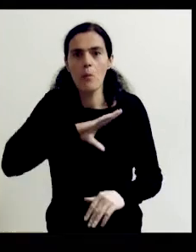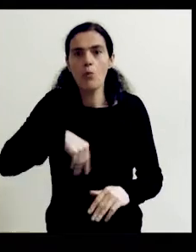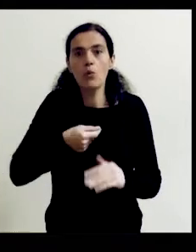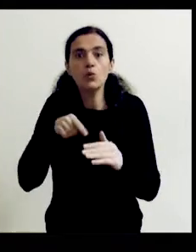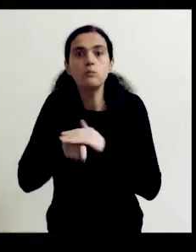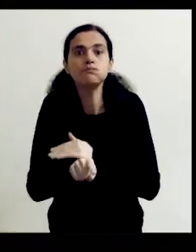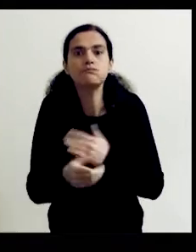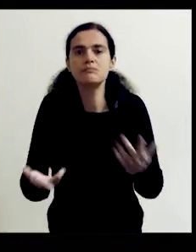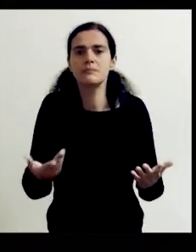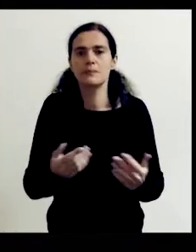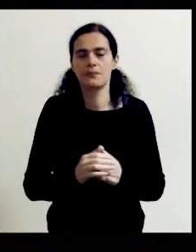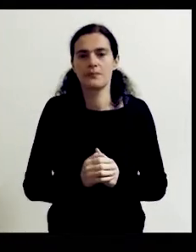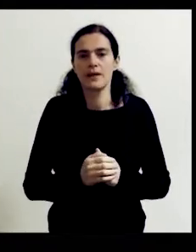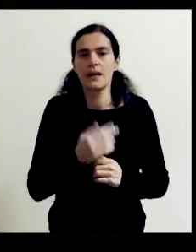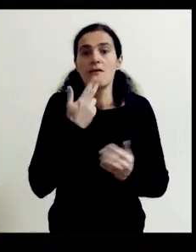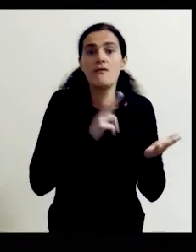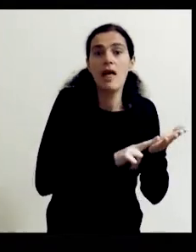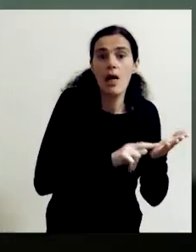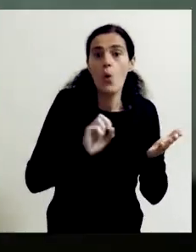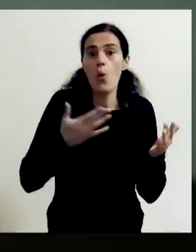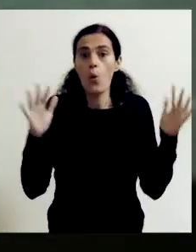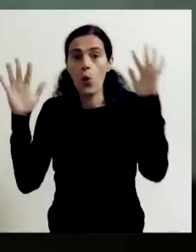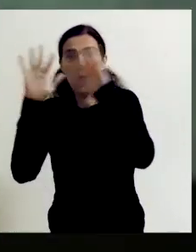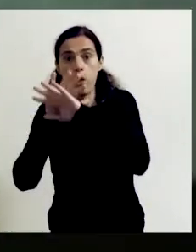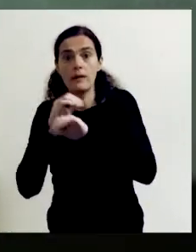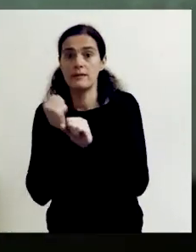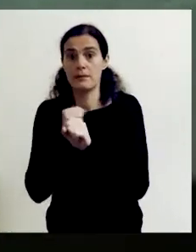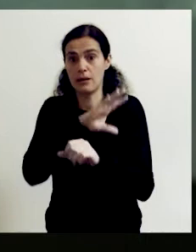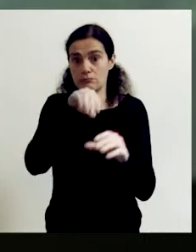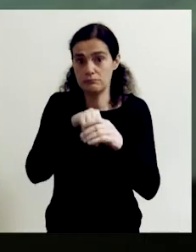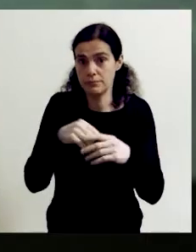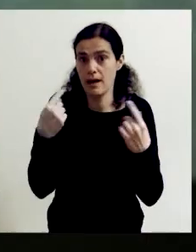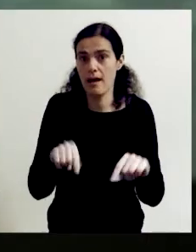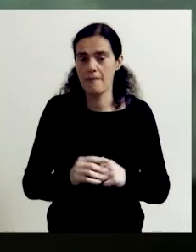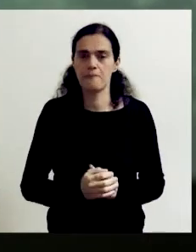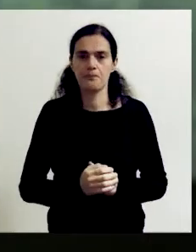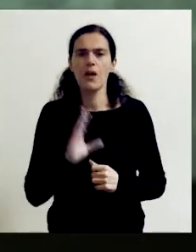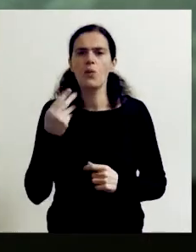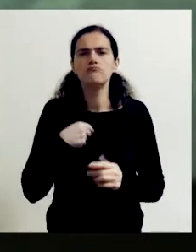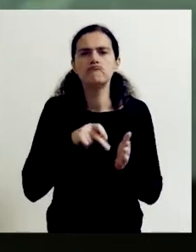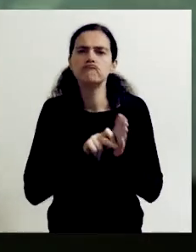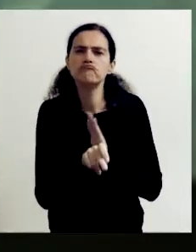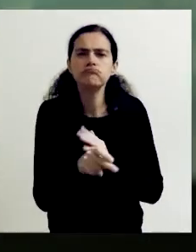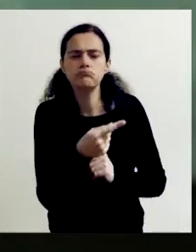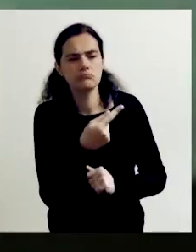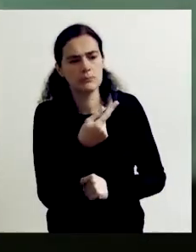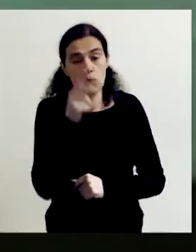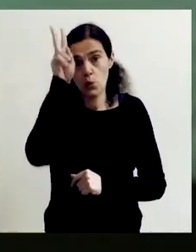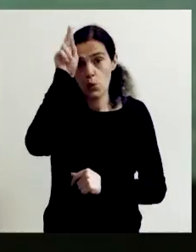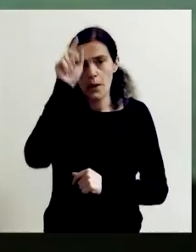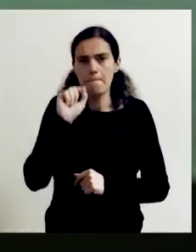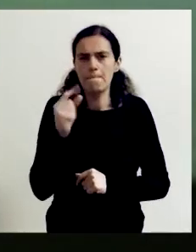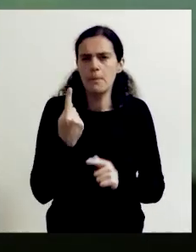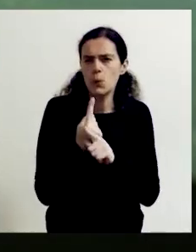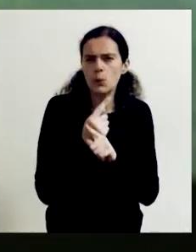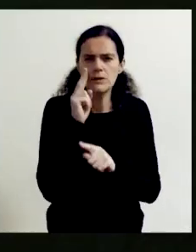of underworld, real or mythological, is part of the work. So when you pass the rabbit, the first thing